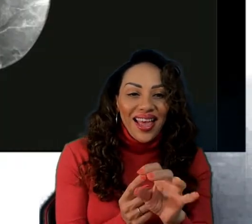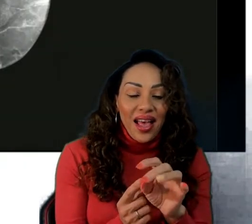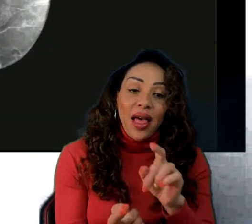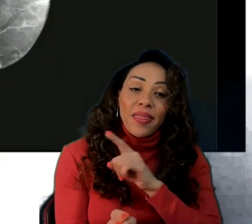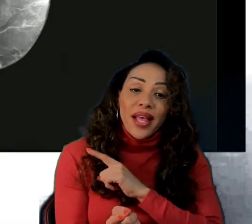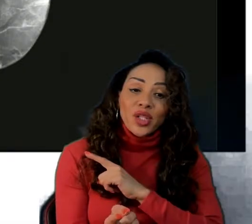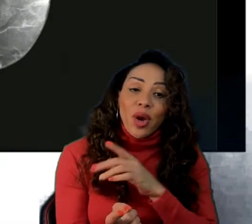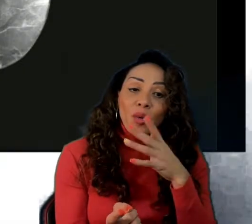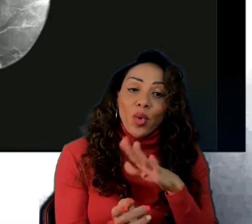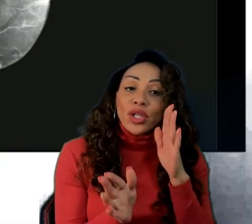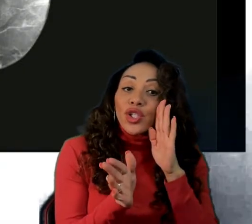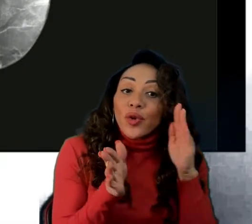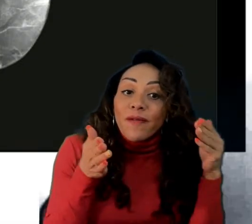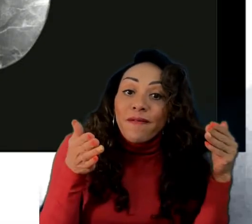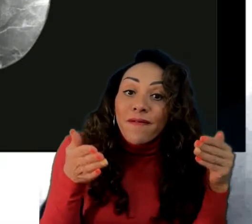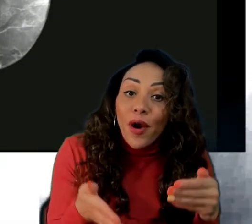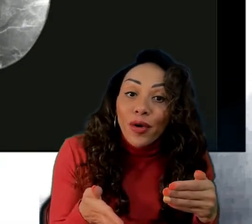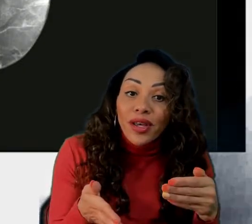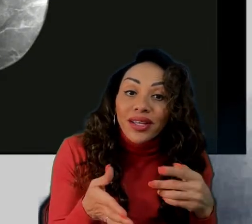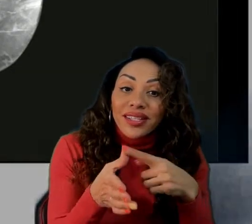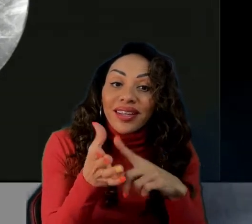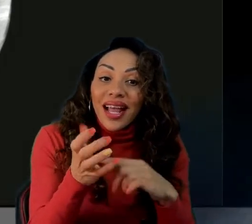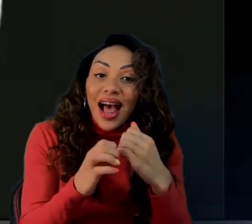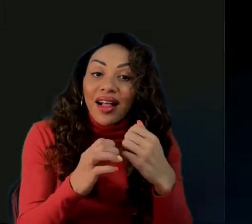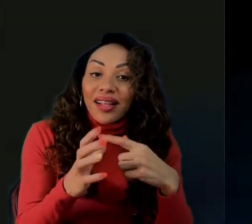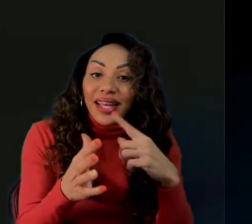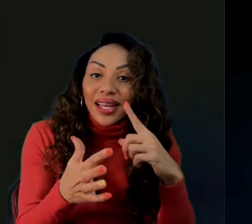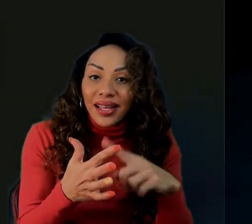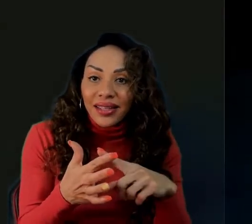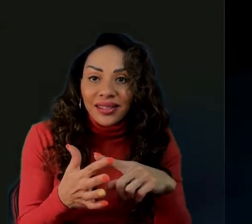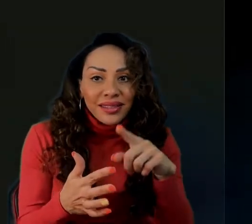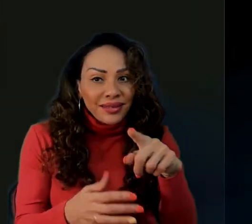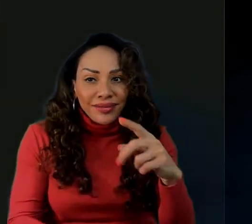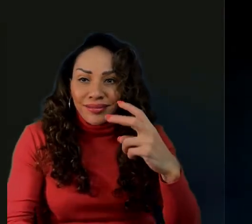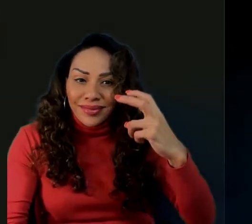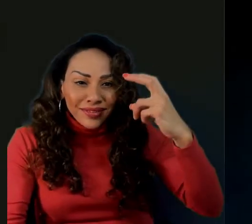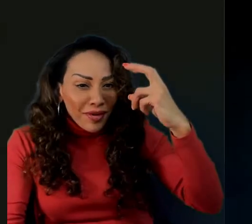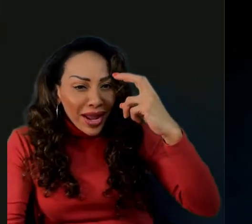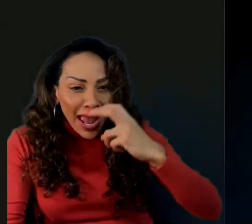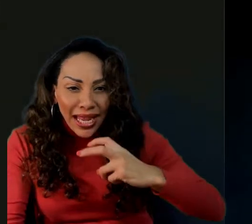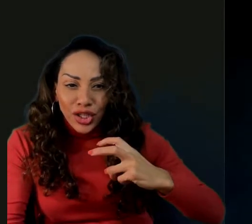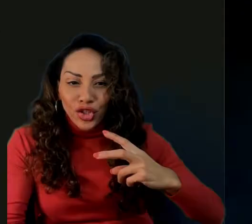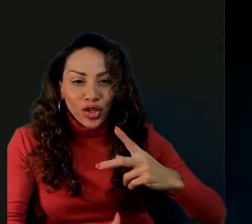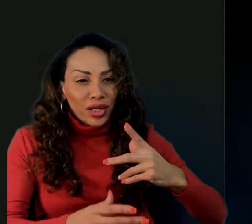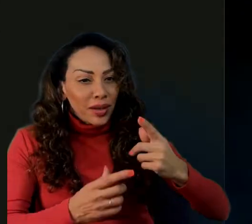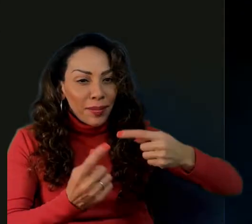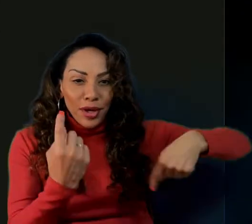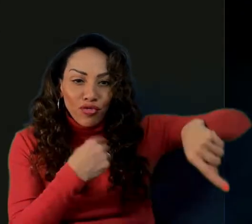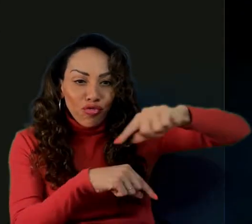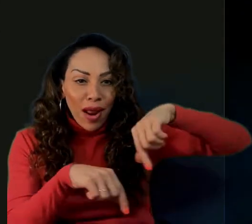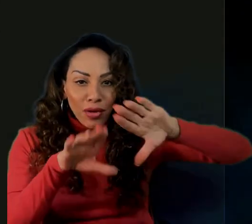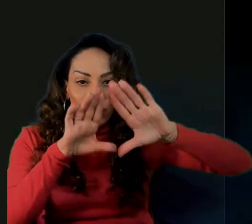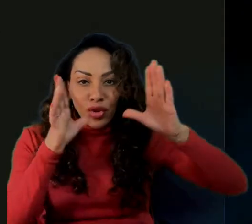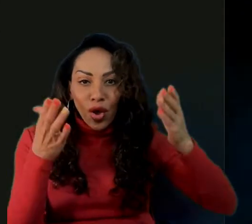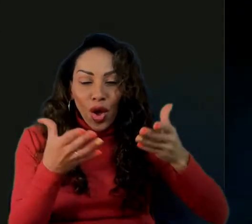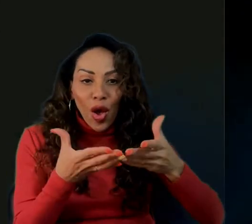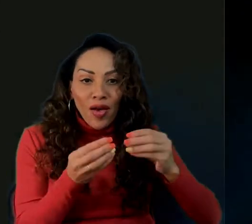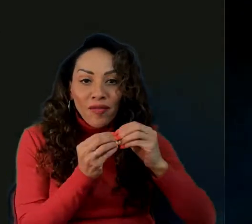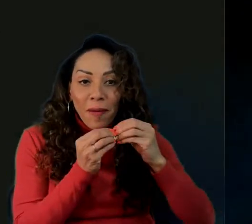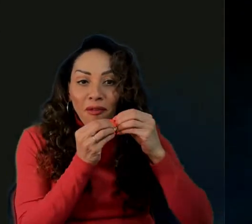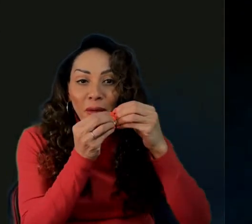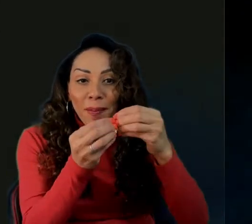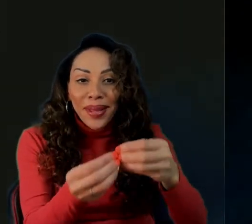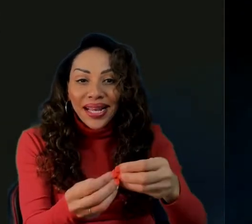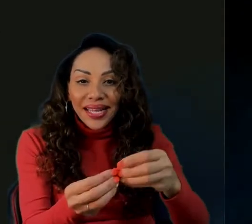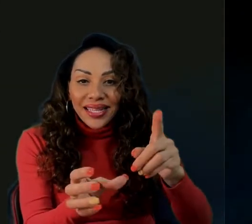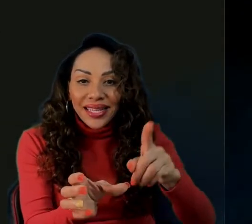So as an ancient guiding wisdom, it's been around for billions of years. This is a fossil of coffin marble, which